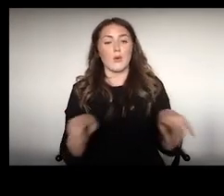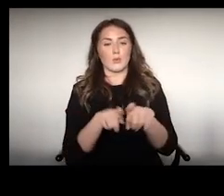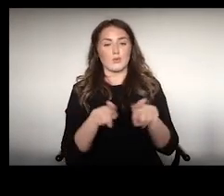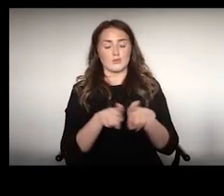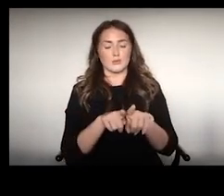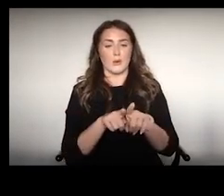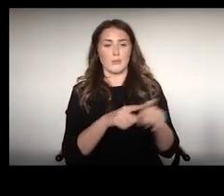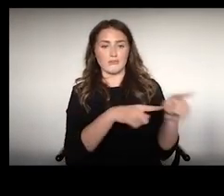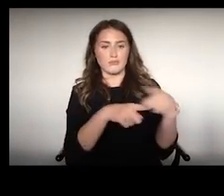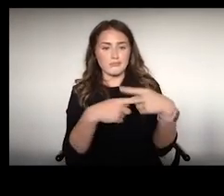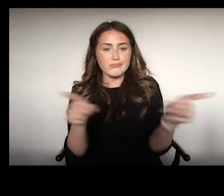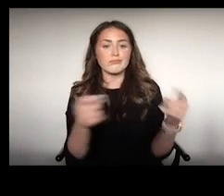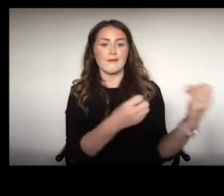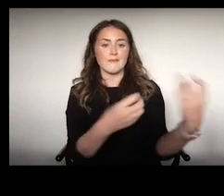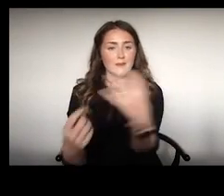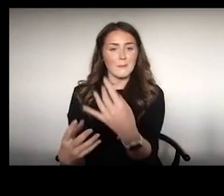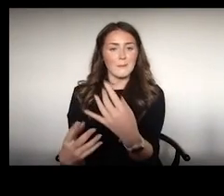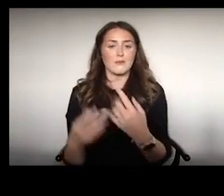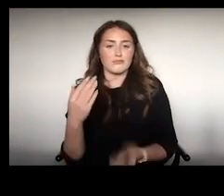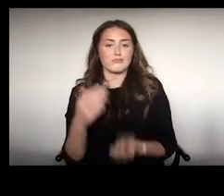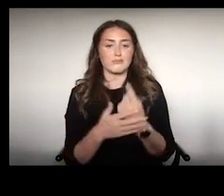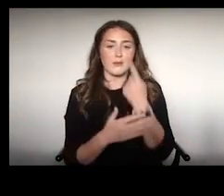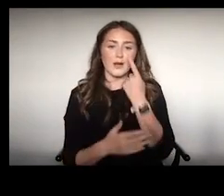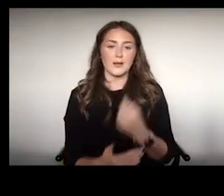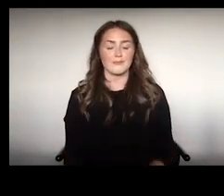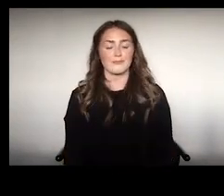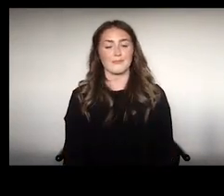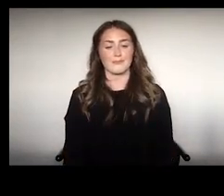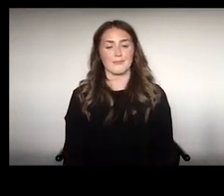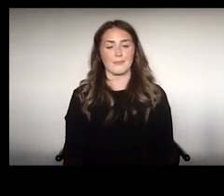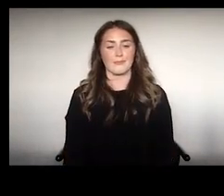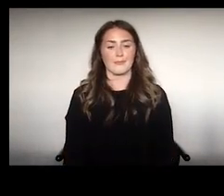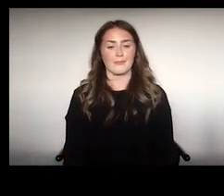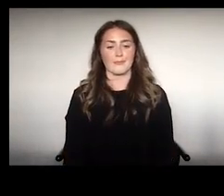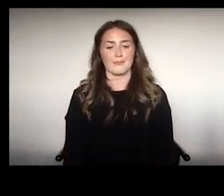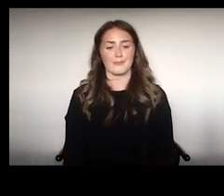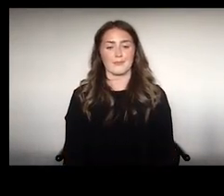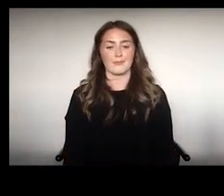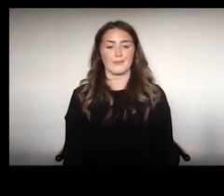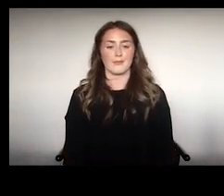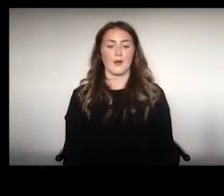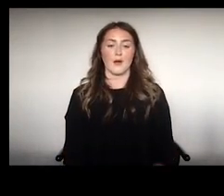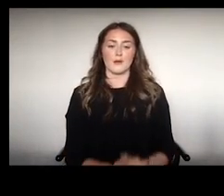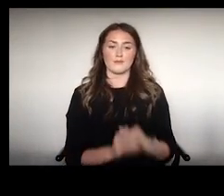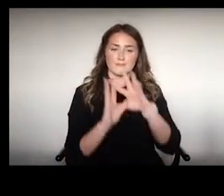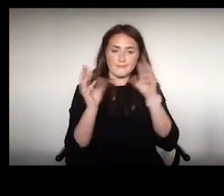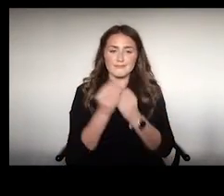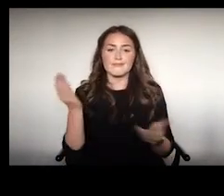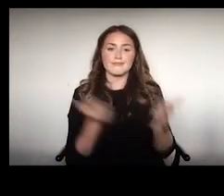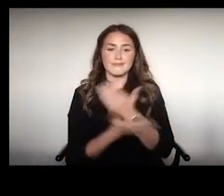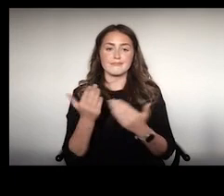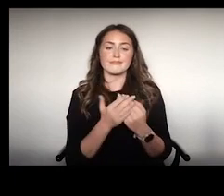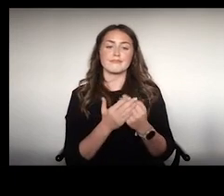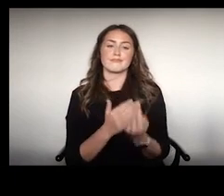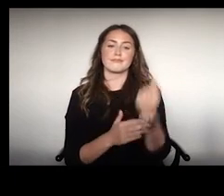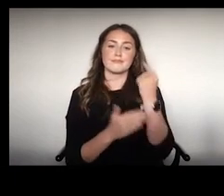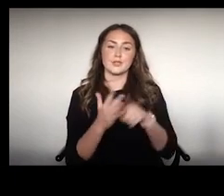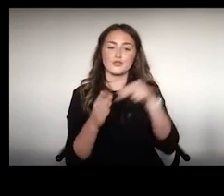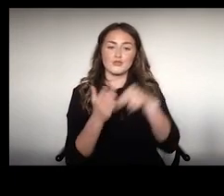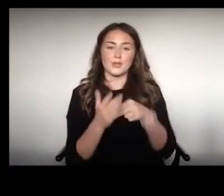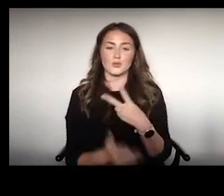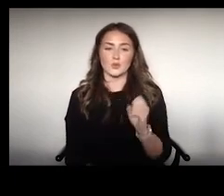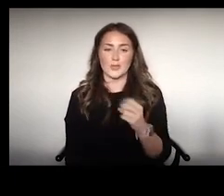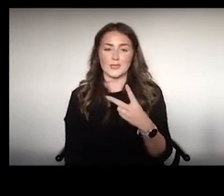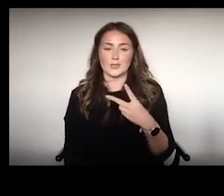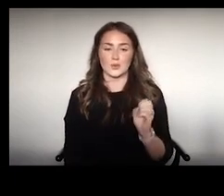project with an update of the route as well as an opportunity to have their say. This was followed by a supplementary